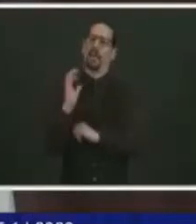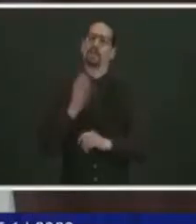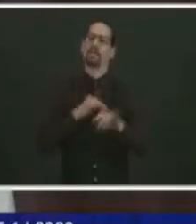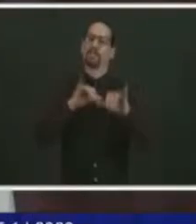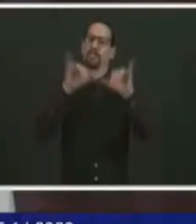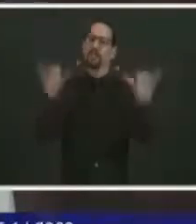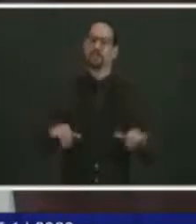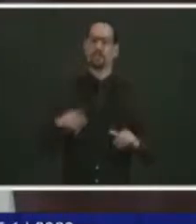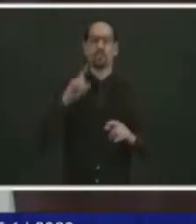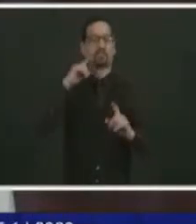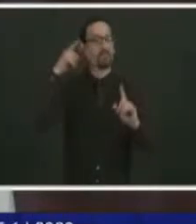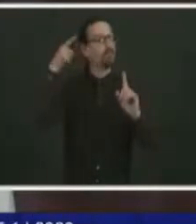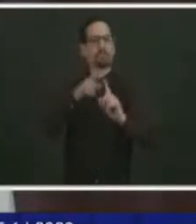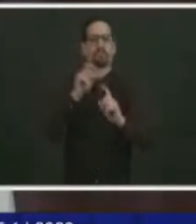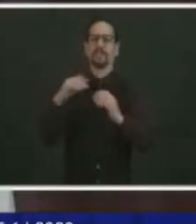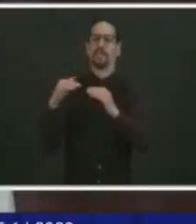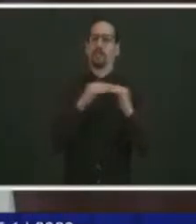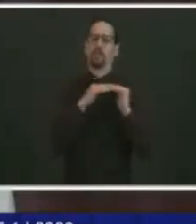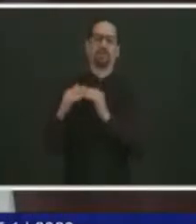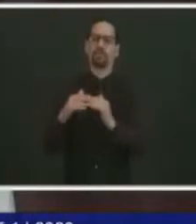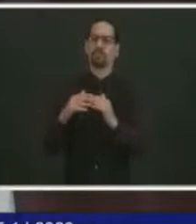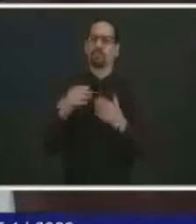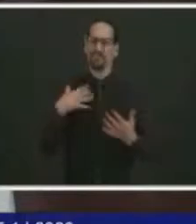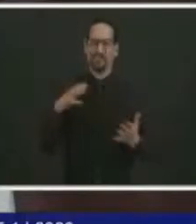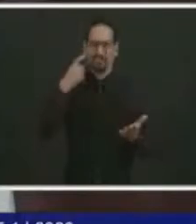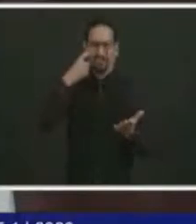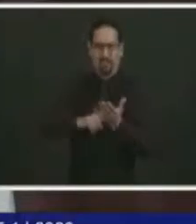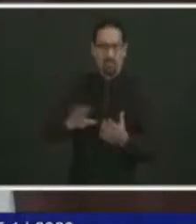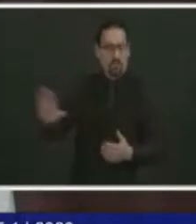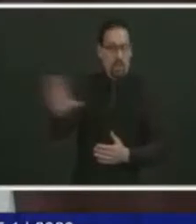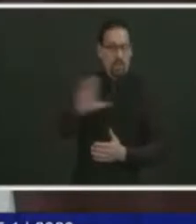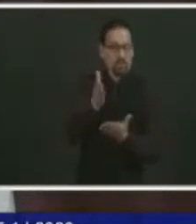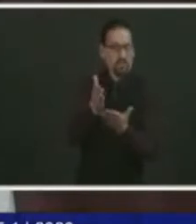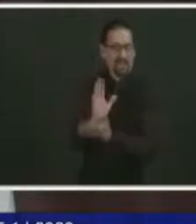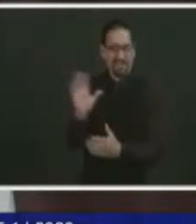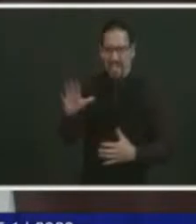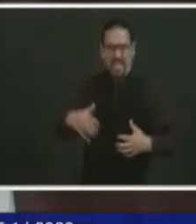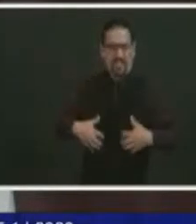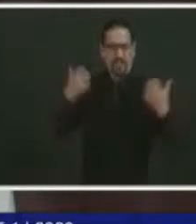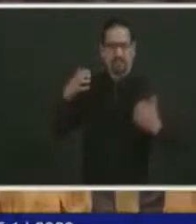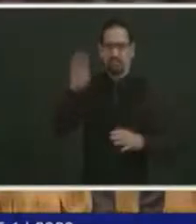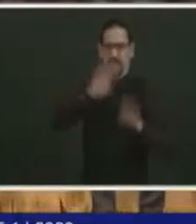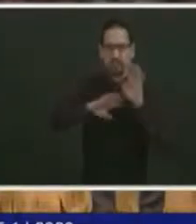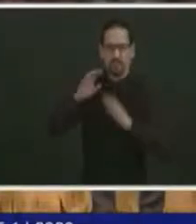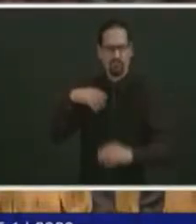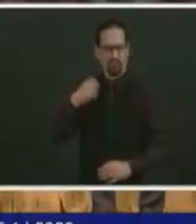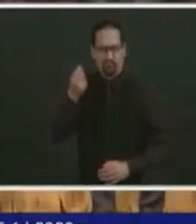recognize there's a lot of angry people and it's hard to blame them. Governor.